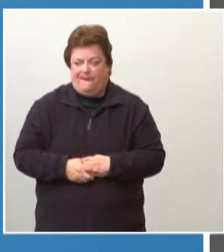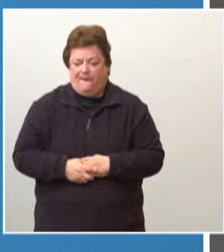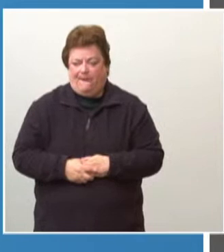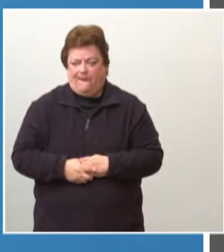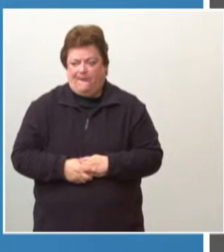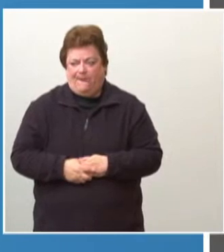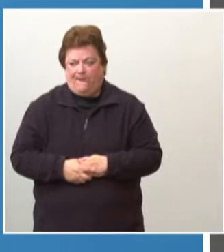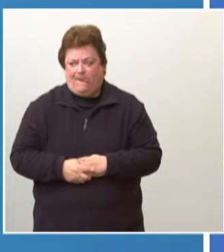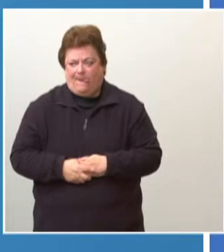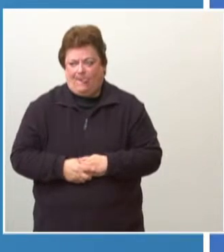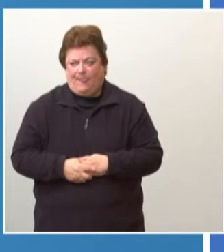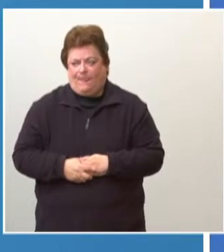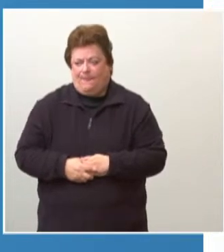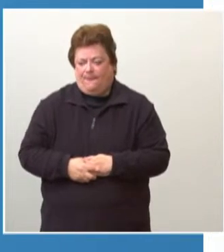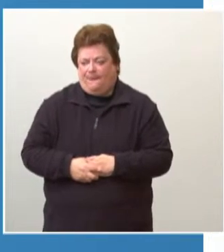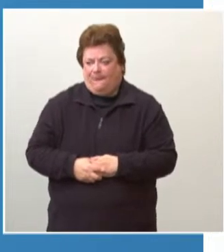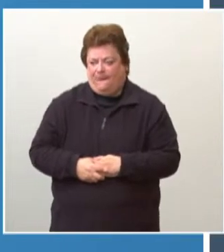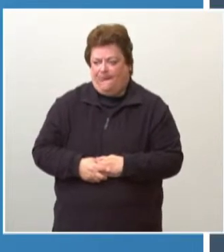Hey.